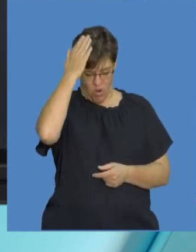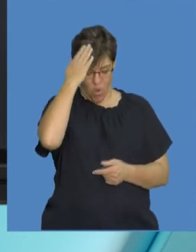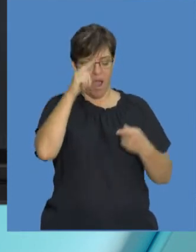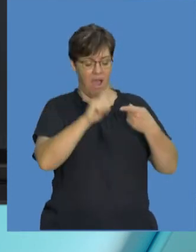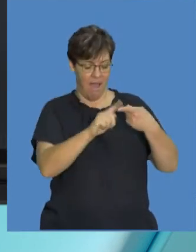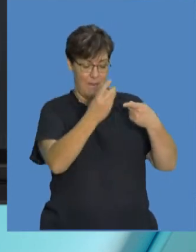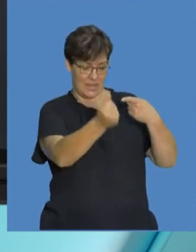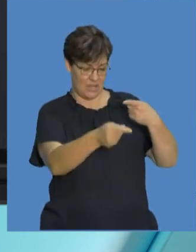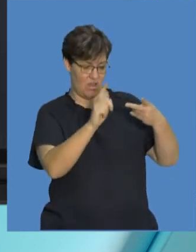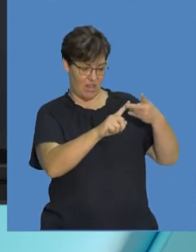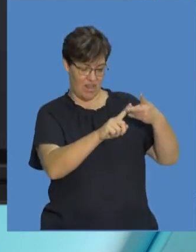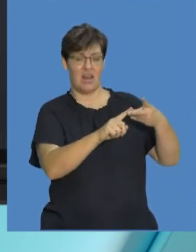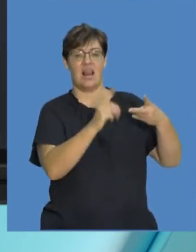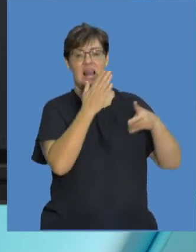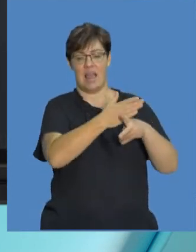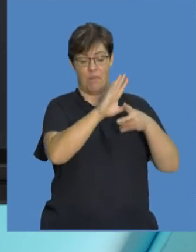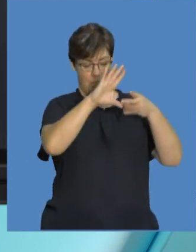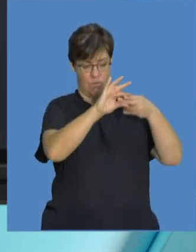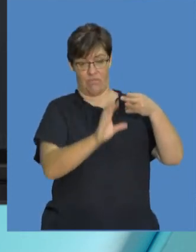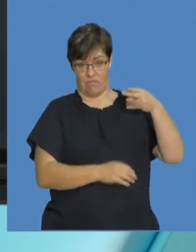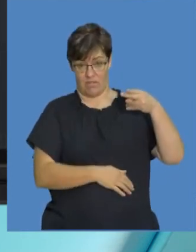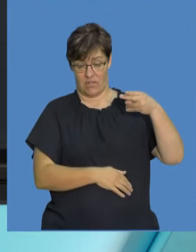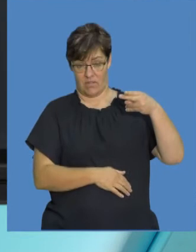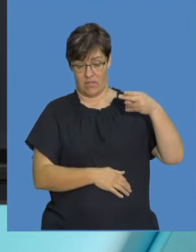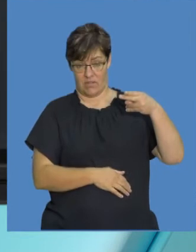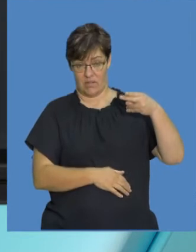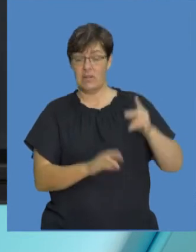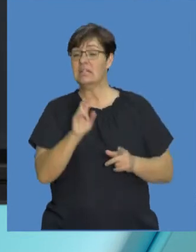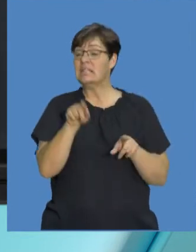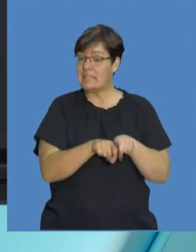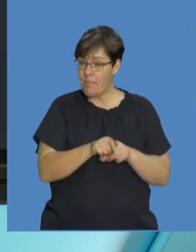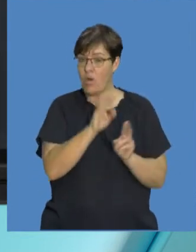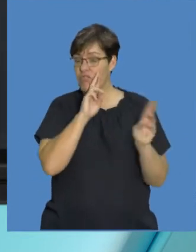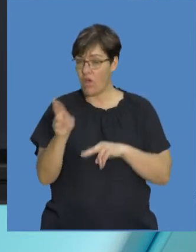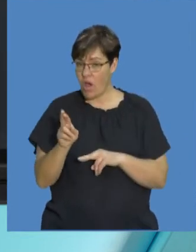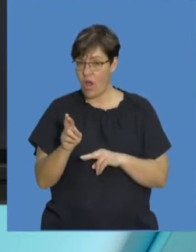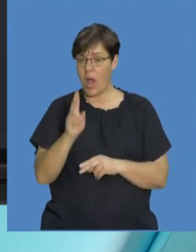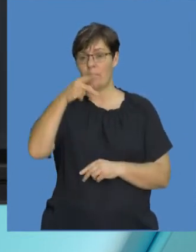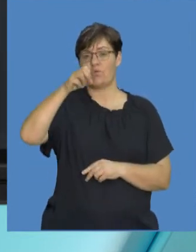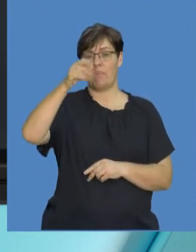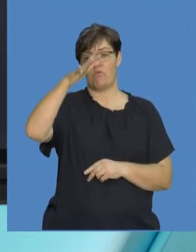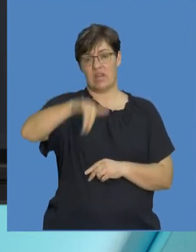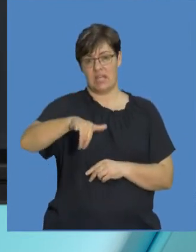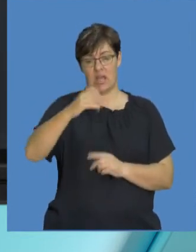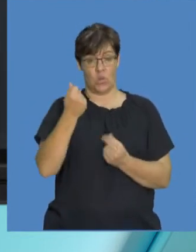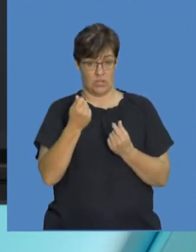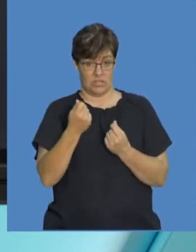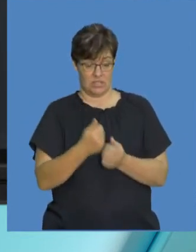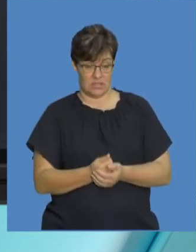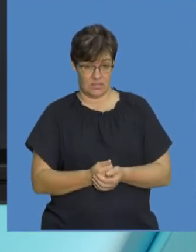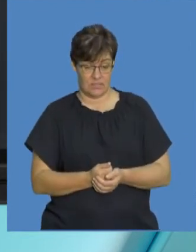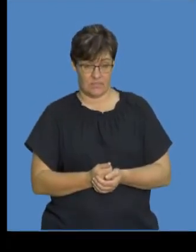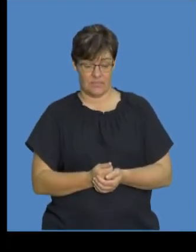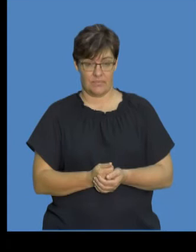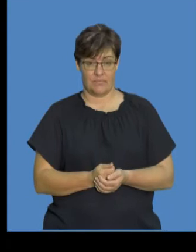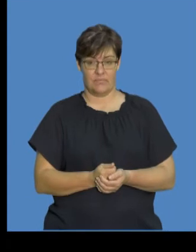they're talking about material plus labor. Remember, we also refer to it as your primary cost.